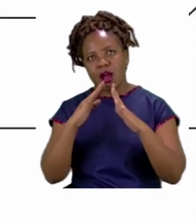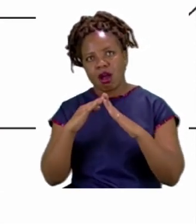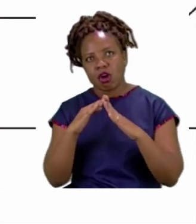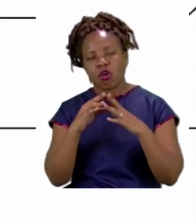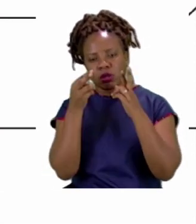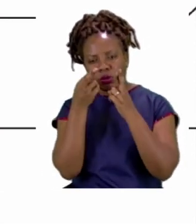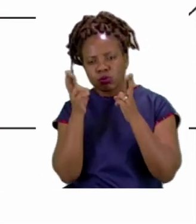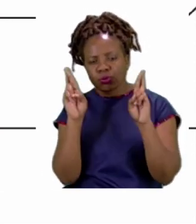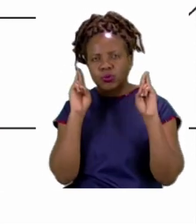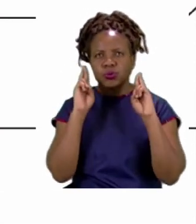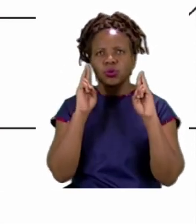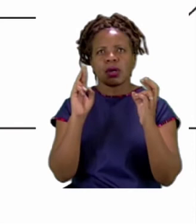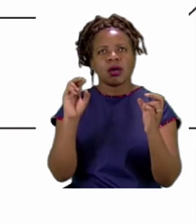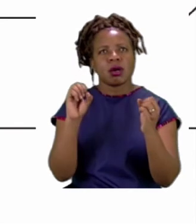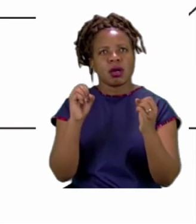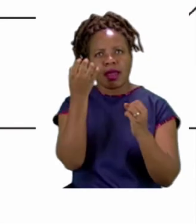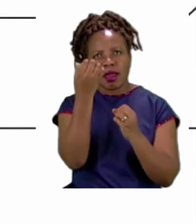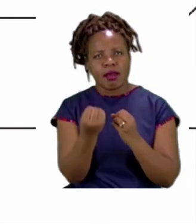Helena's house have?